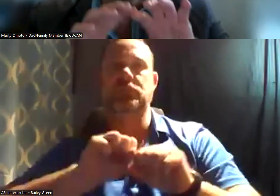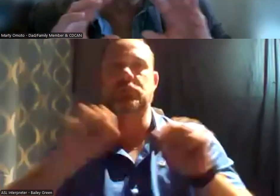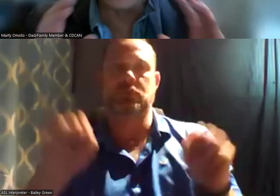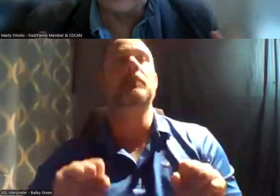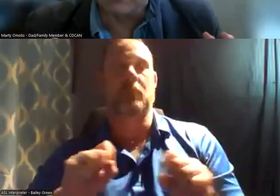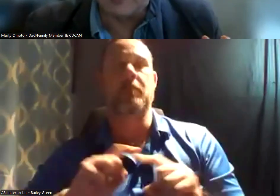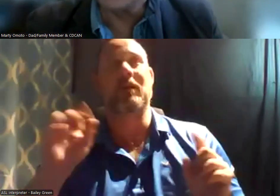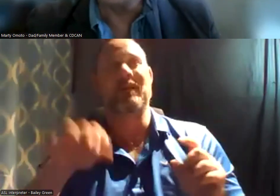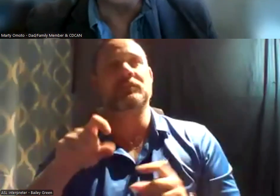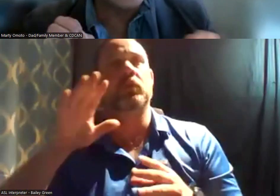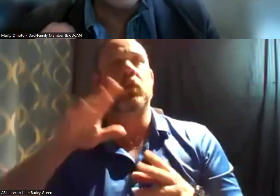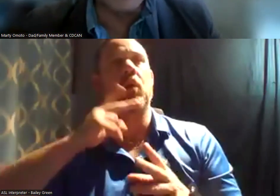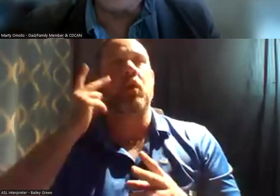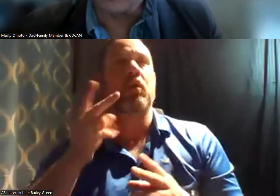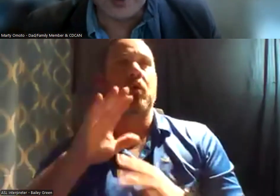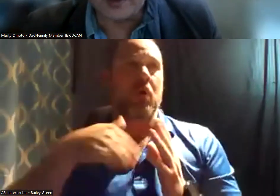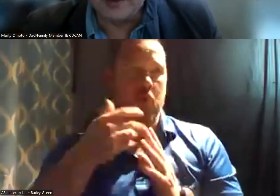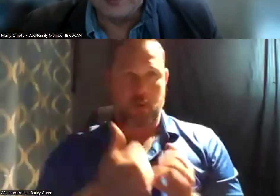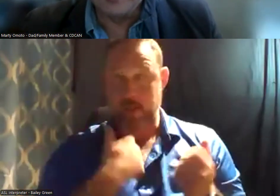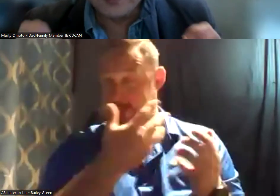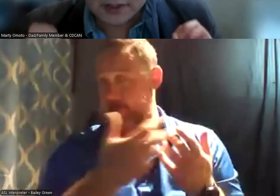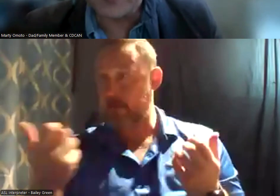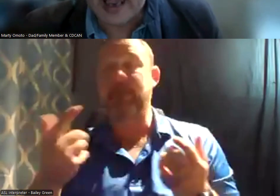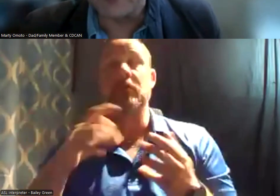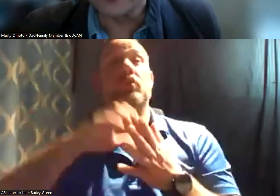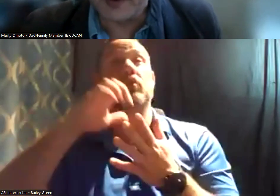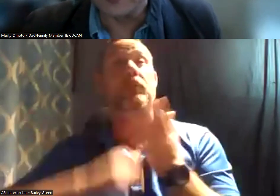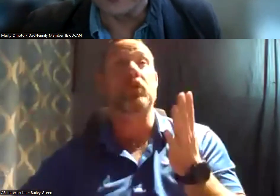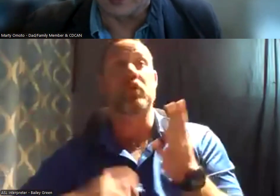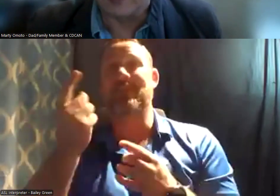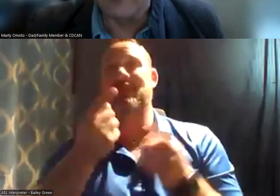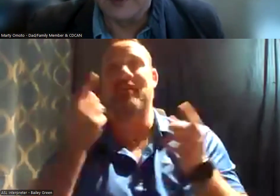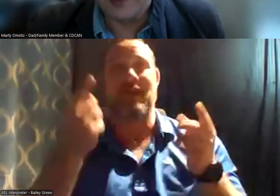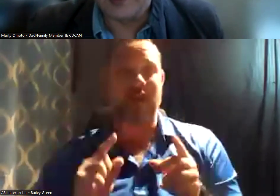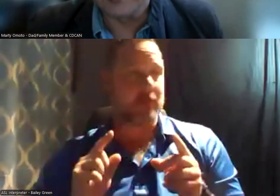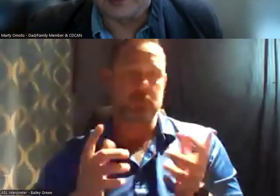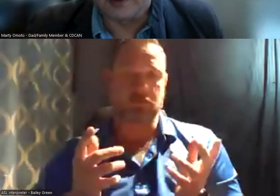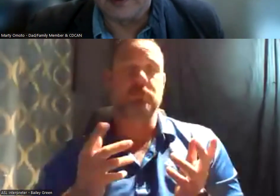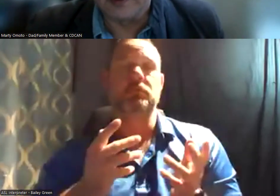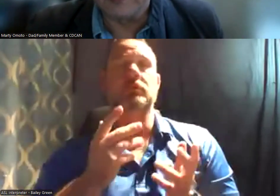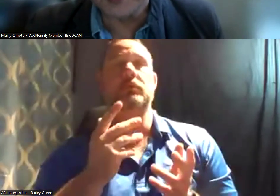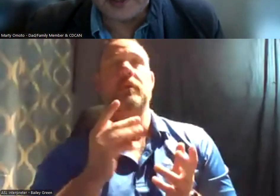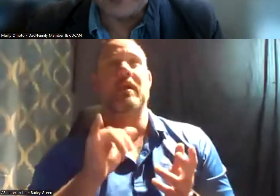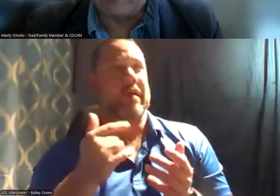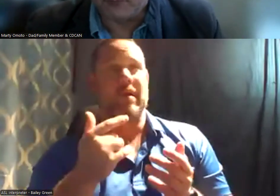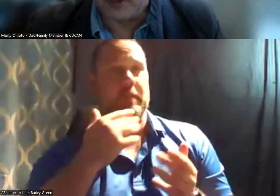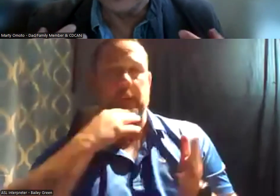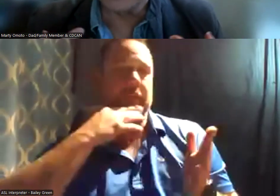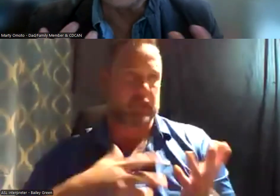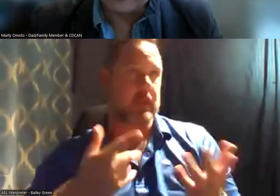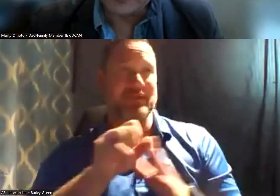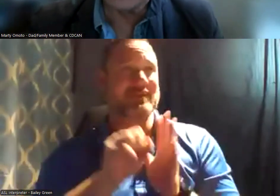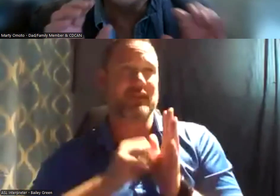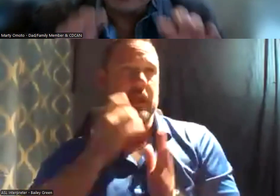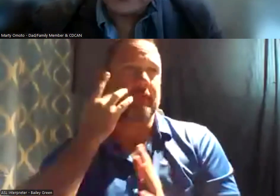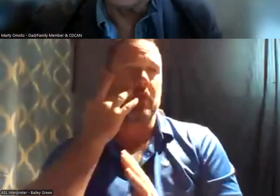at his entire life. Do you take any one of those away, something happens bad in his life. And the state of California and